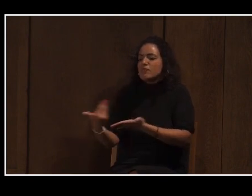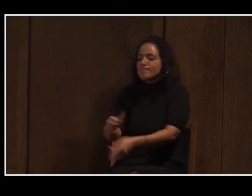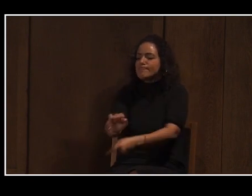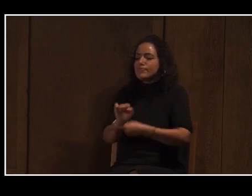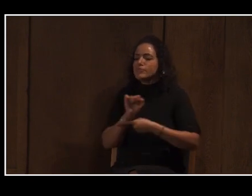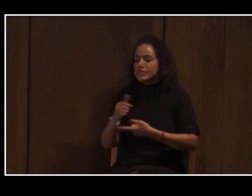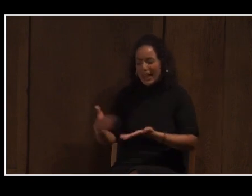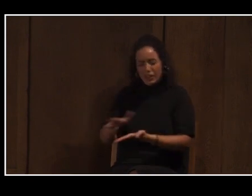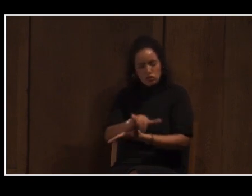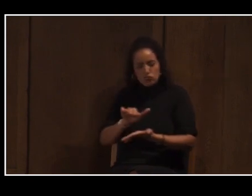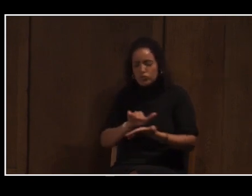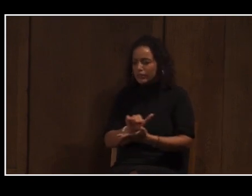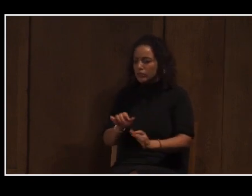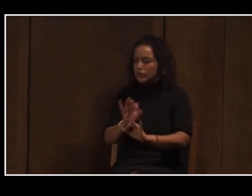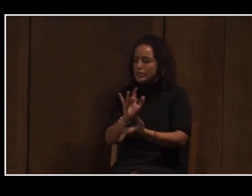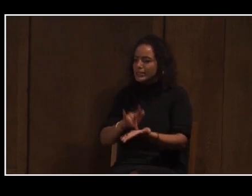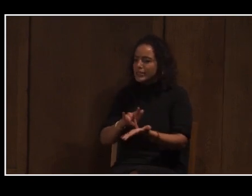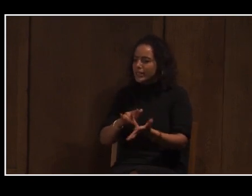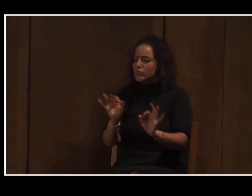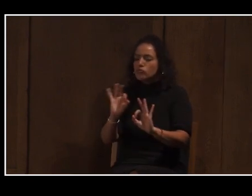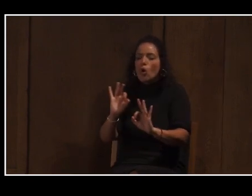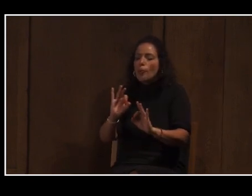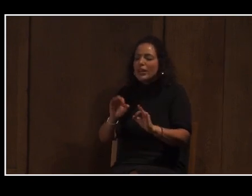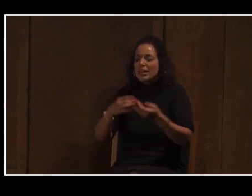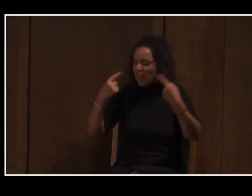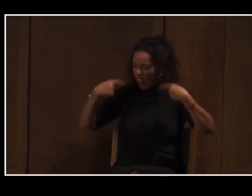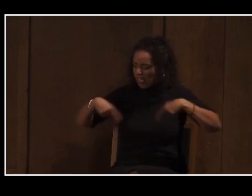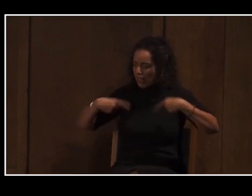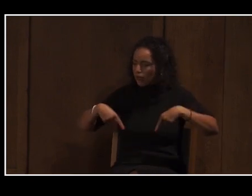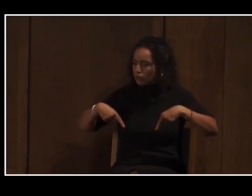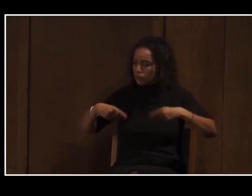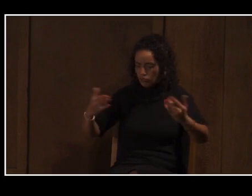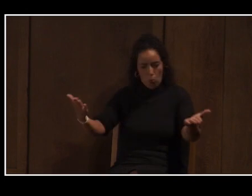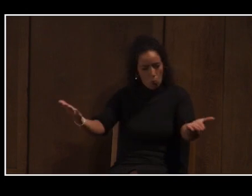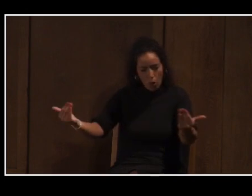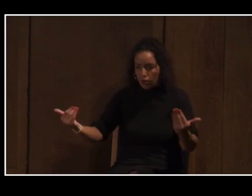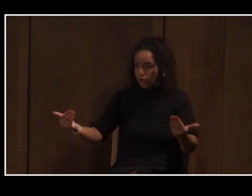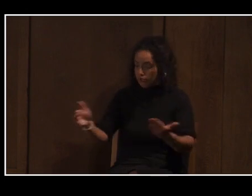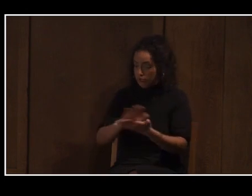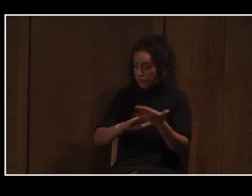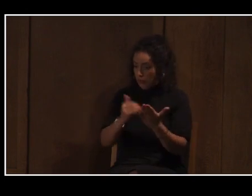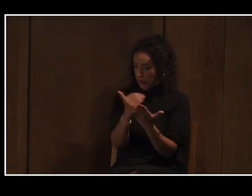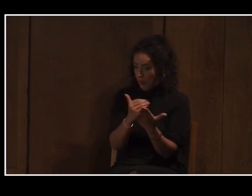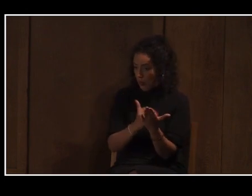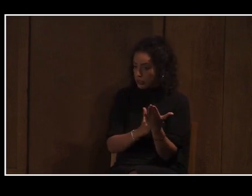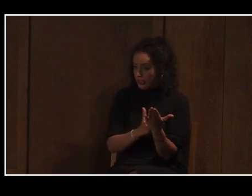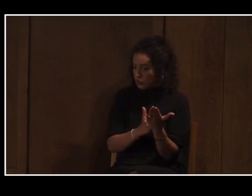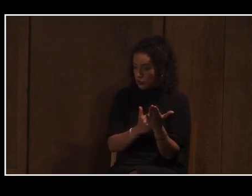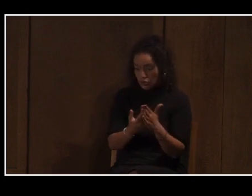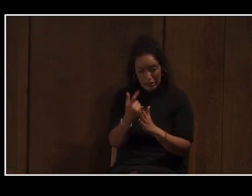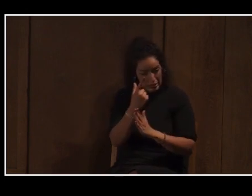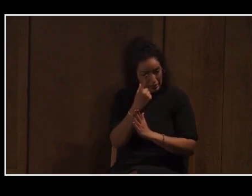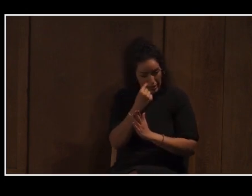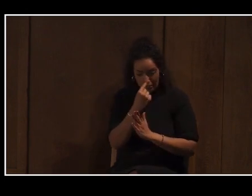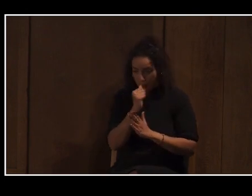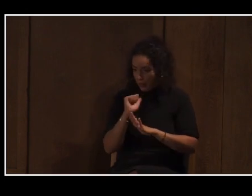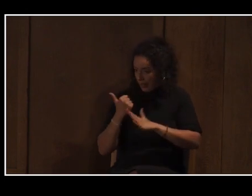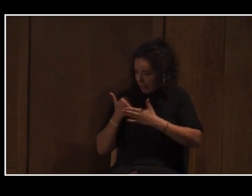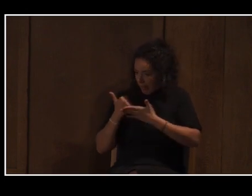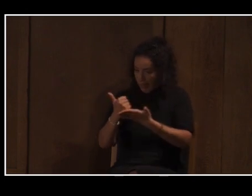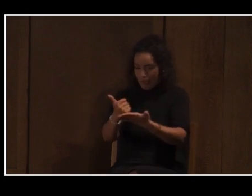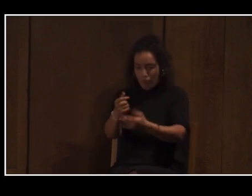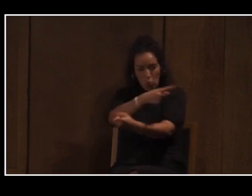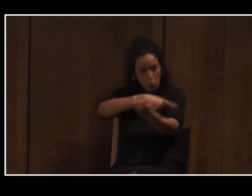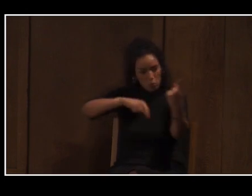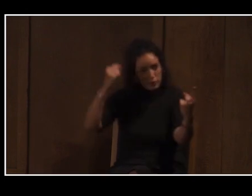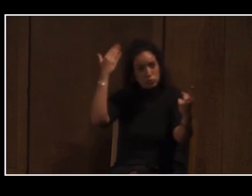is illegal. So what does this mean? Is that a constitution is capable of helping us dream out loud a city, but